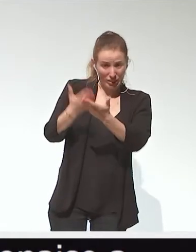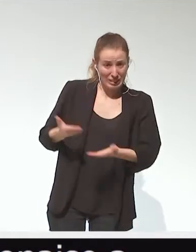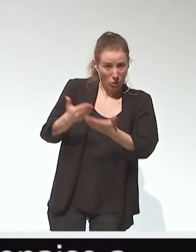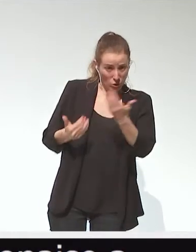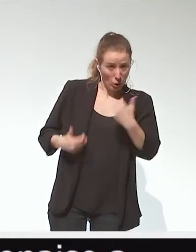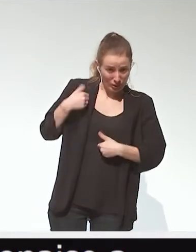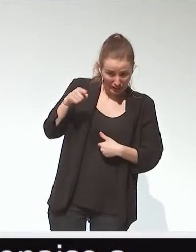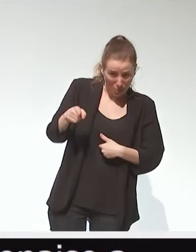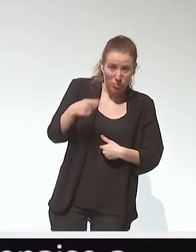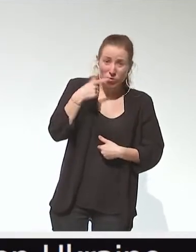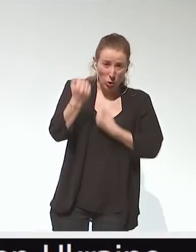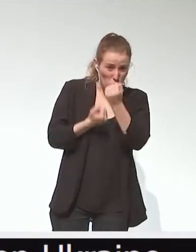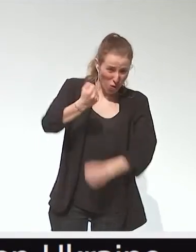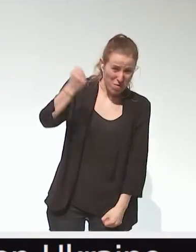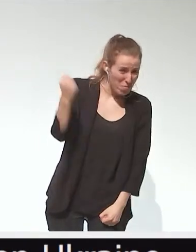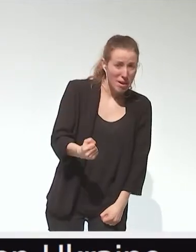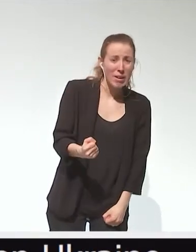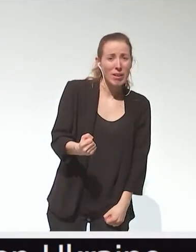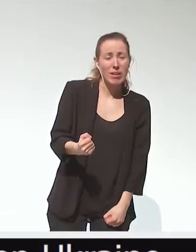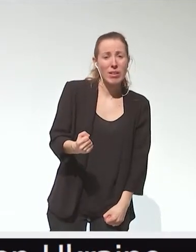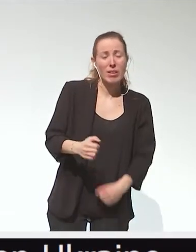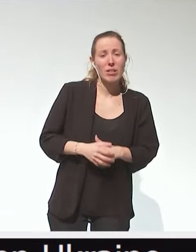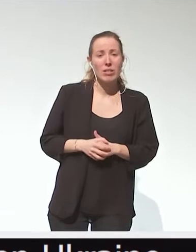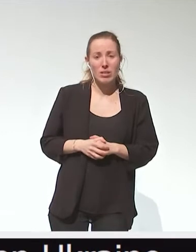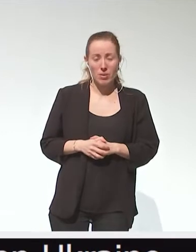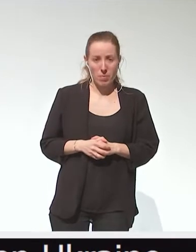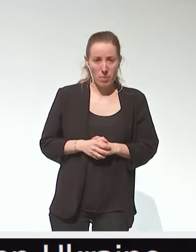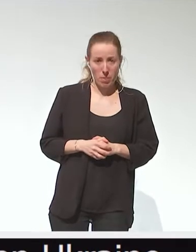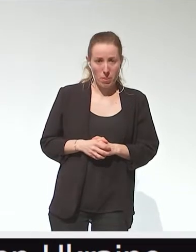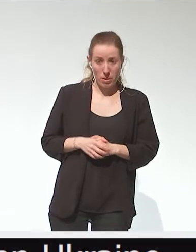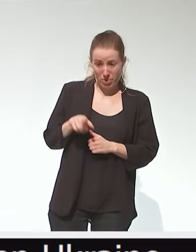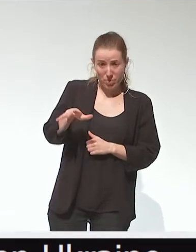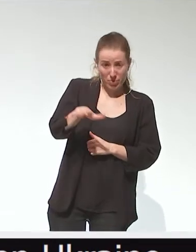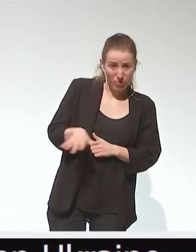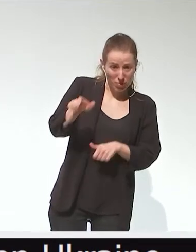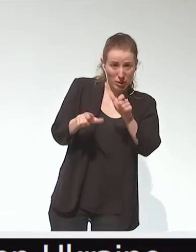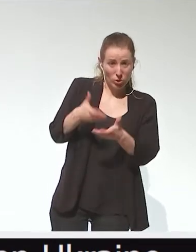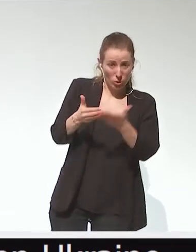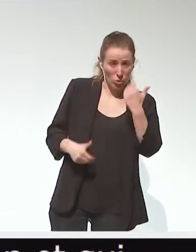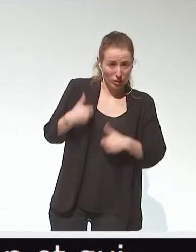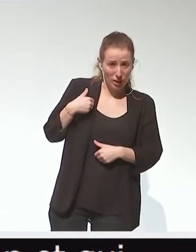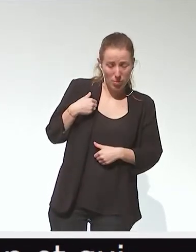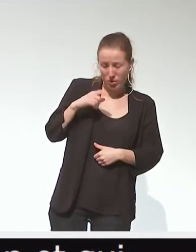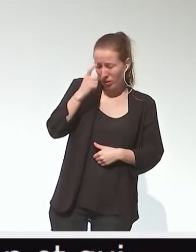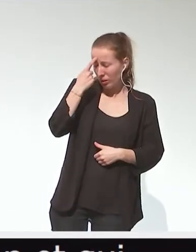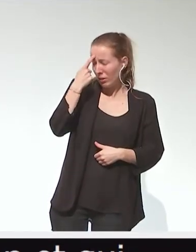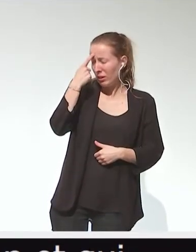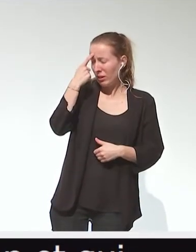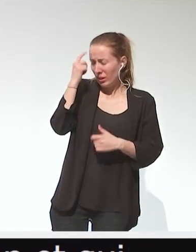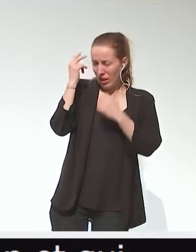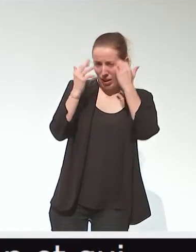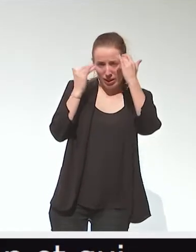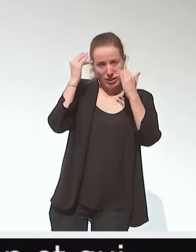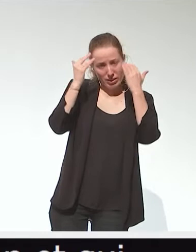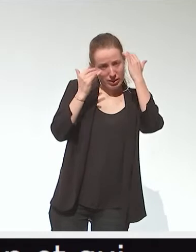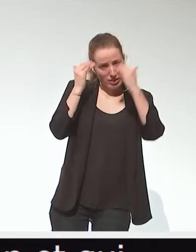disabilities. I'm concerned about them. They will never make it to a photograph. They will never be on the